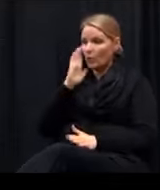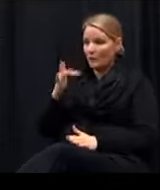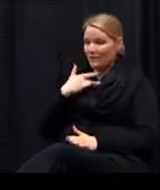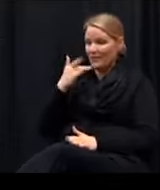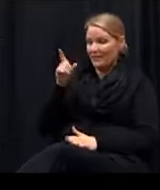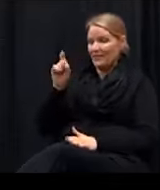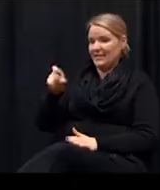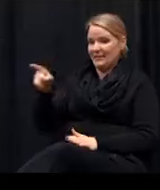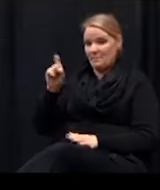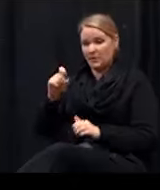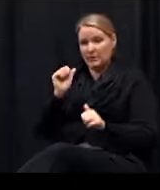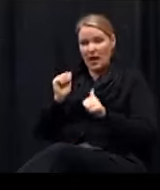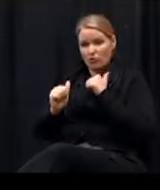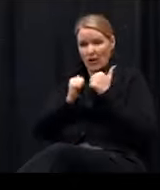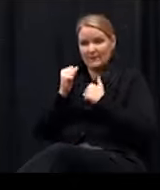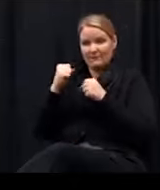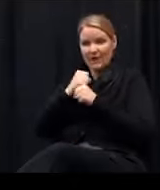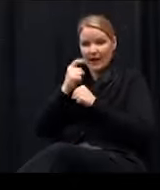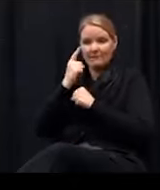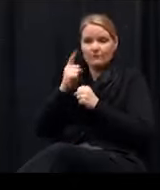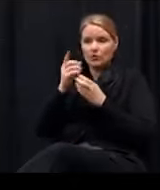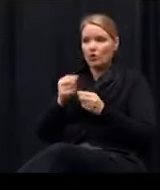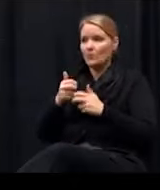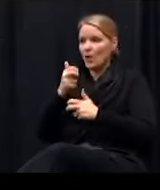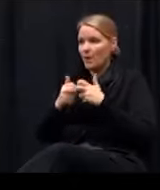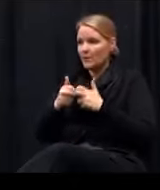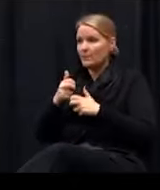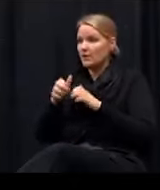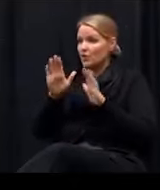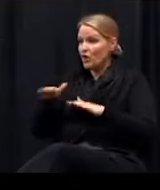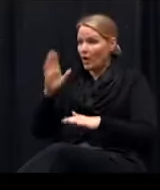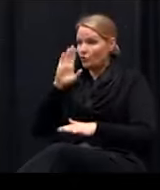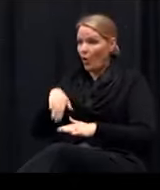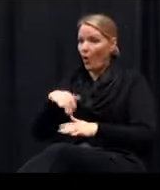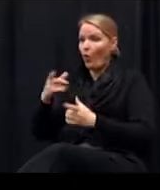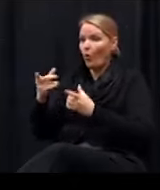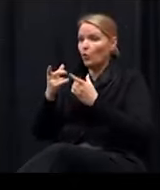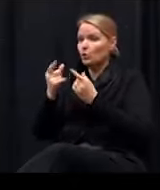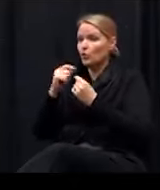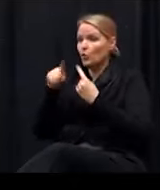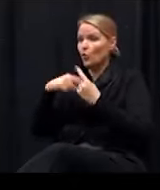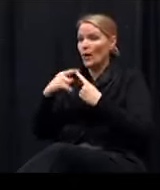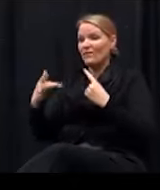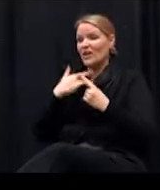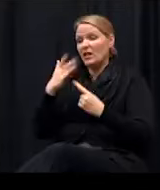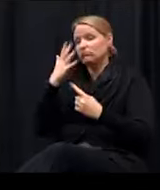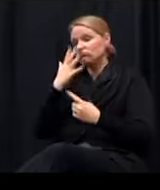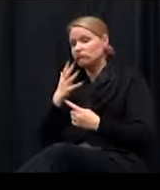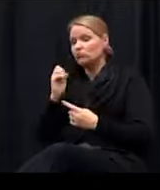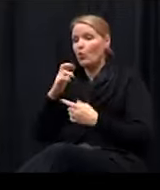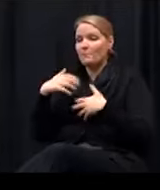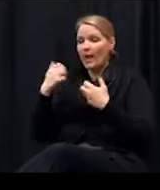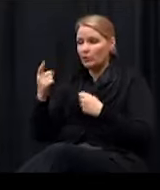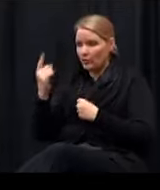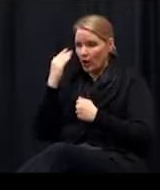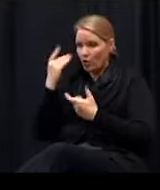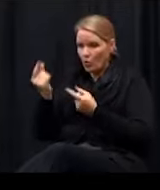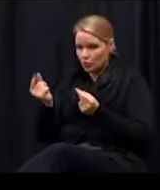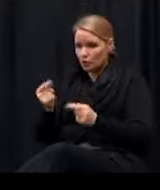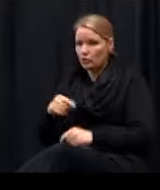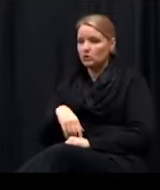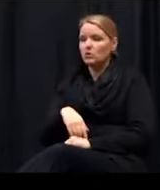need to be aggressive and fight to solve problems? Does the child know what to do when he or she is feeling sad or mad? Is